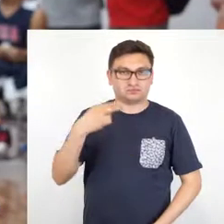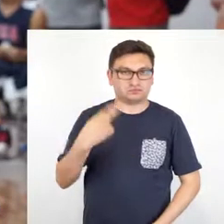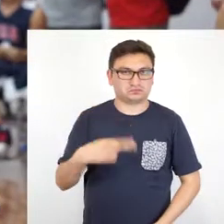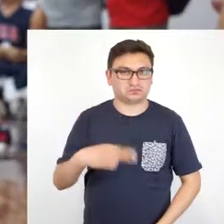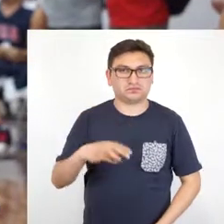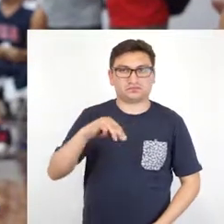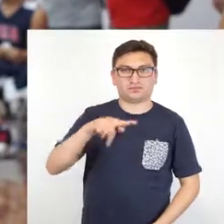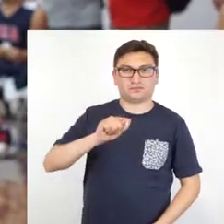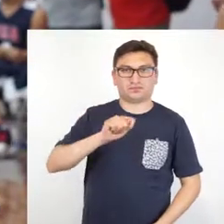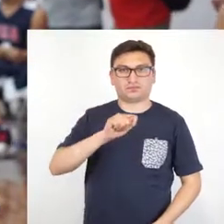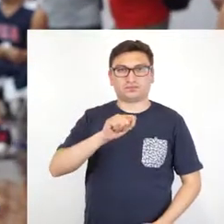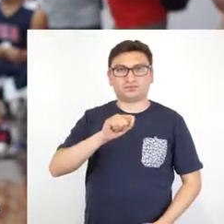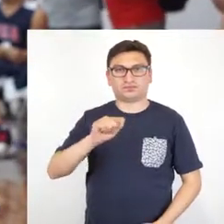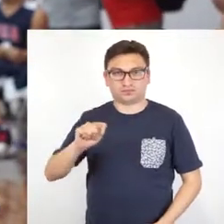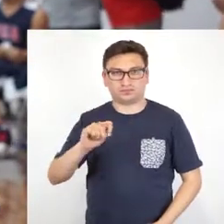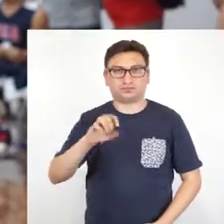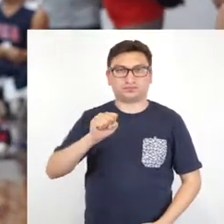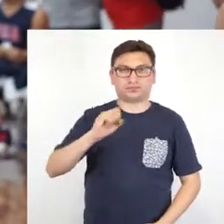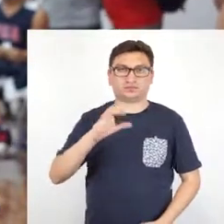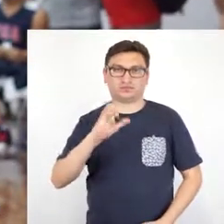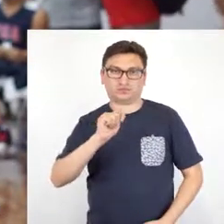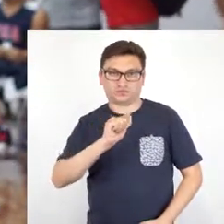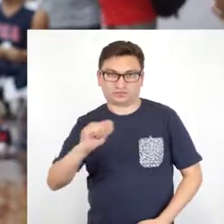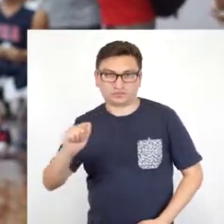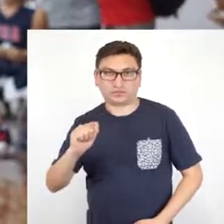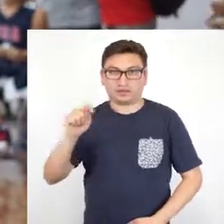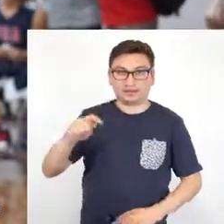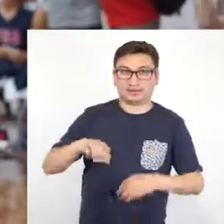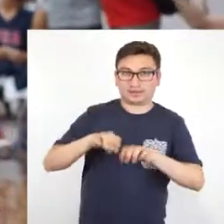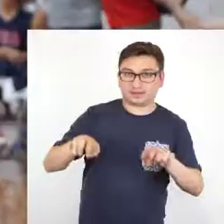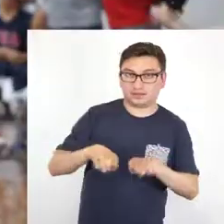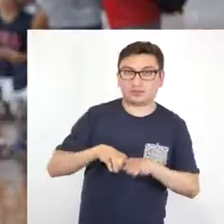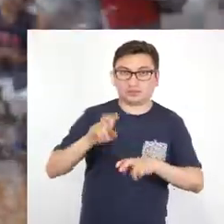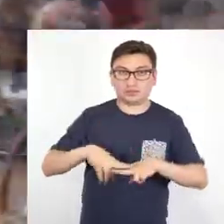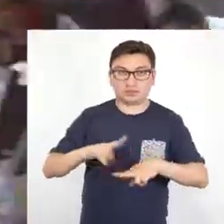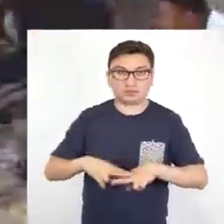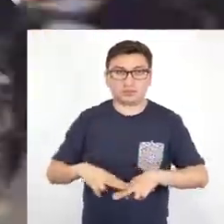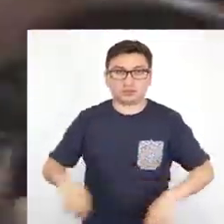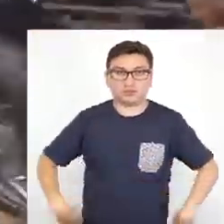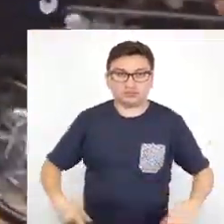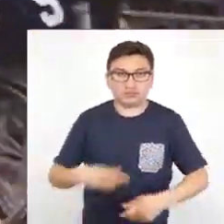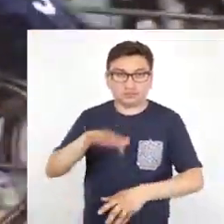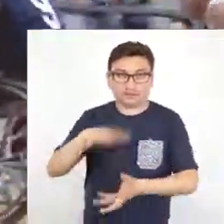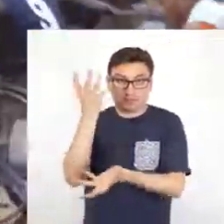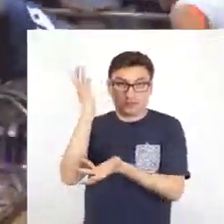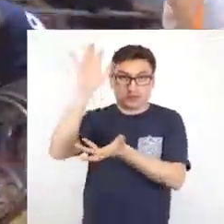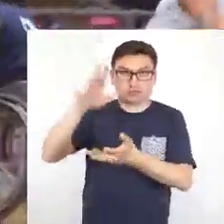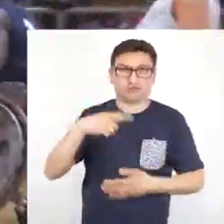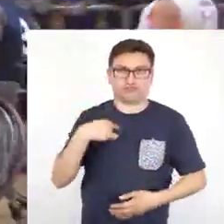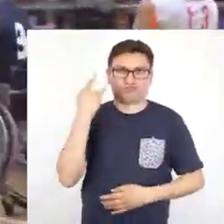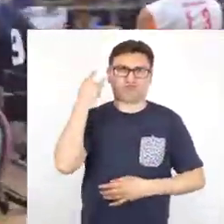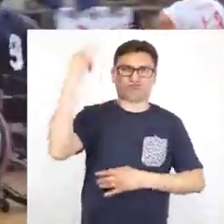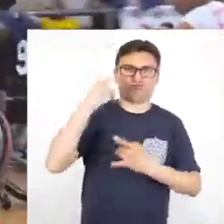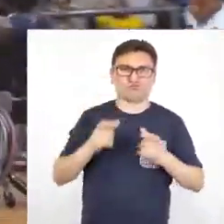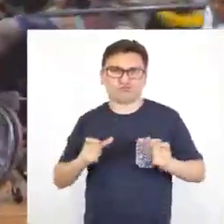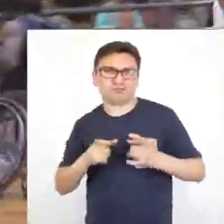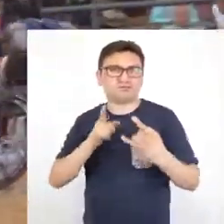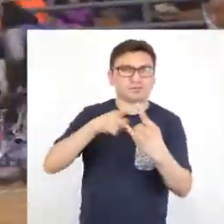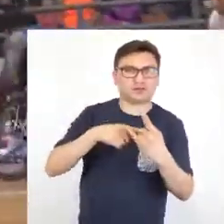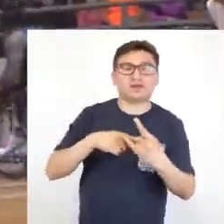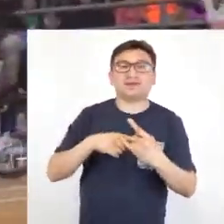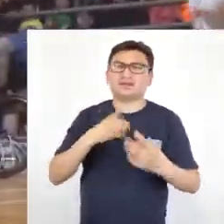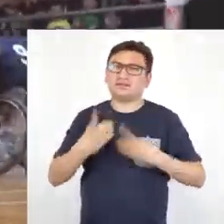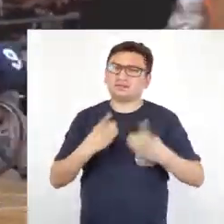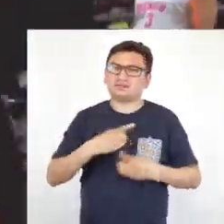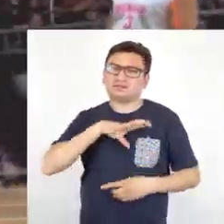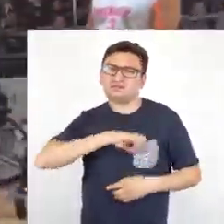My name is Matt Scott. I'm a forward for the wheelchair basketball team of Team USA. And my favorite thing about sports is that it brings people from all